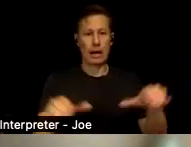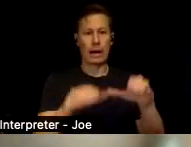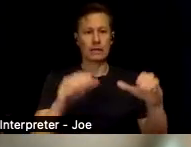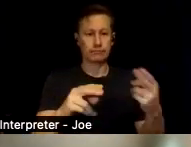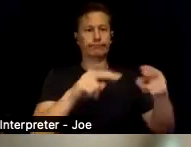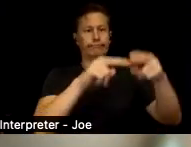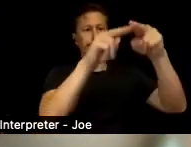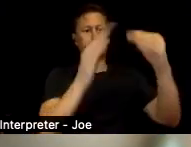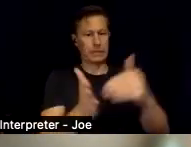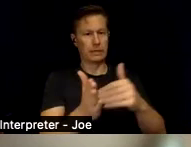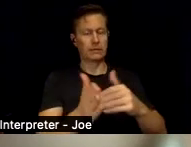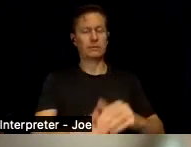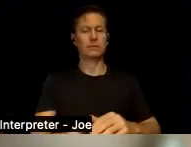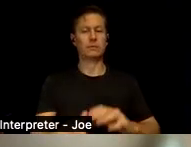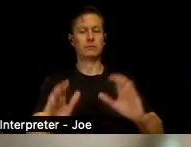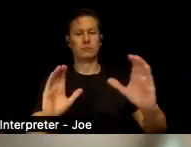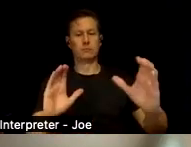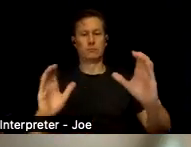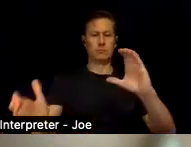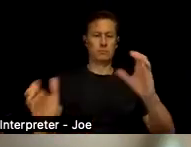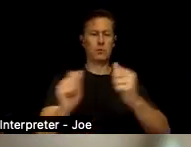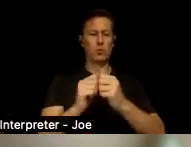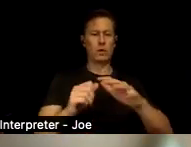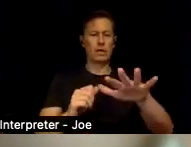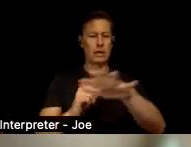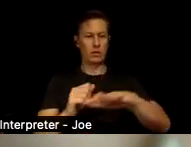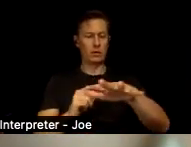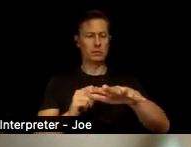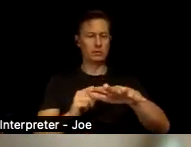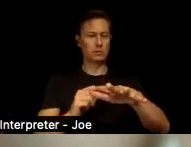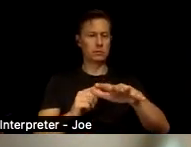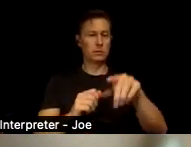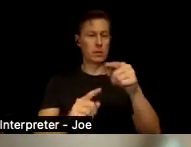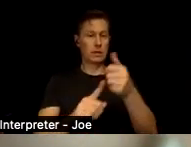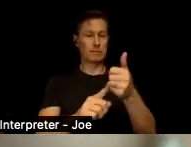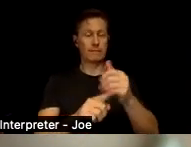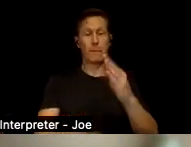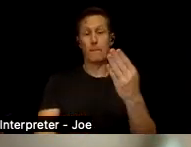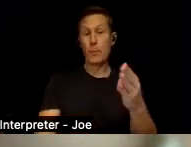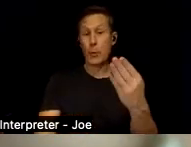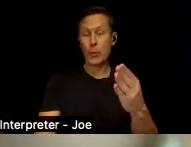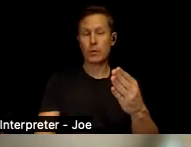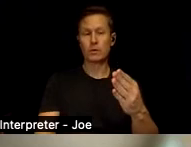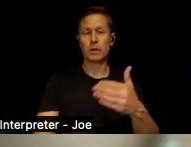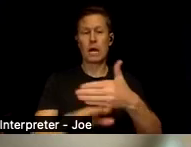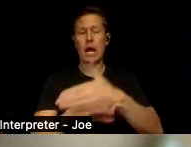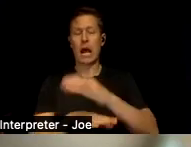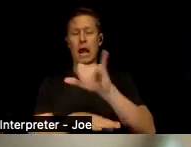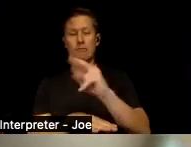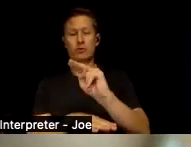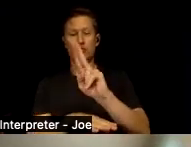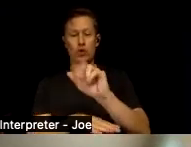again. In contrast, in the areas that are blue, the earthquakes after Joshua Tree, the aftershocks are perking